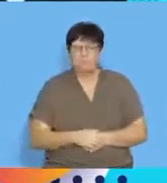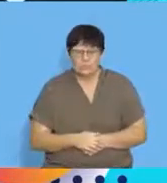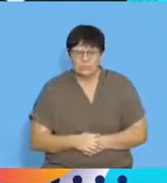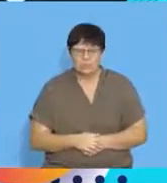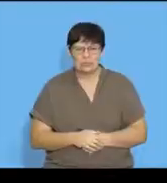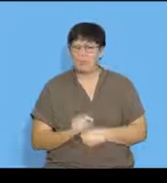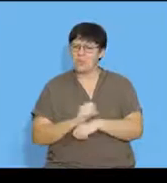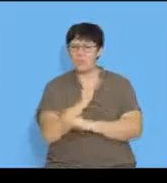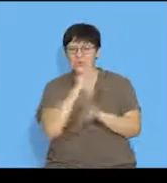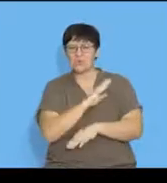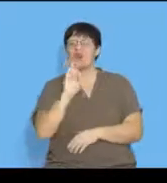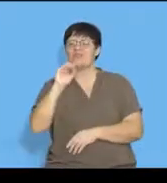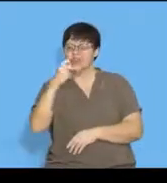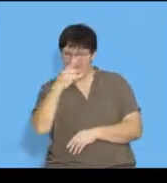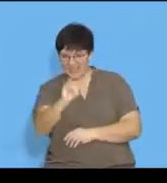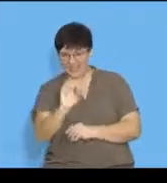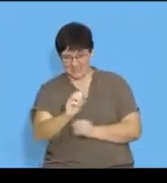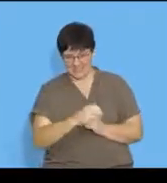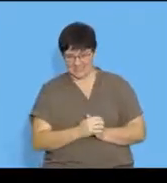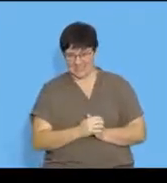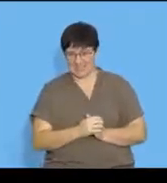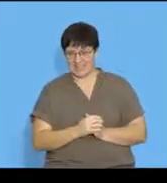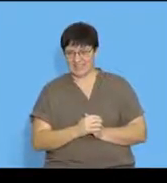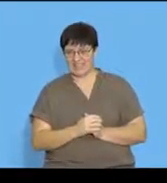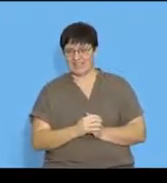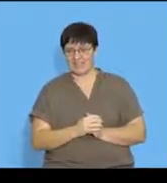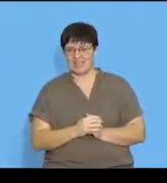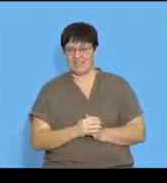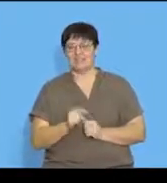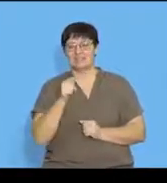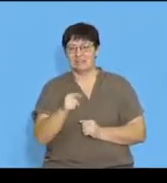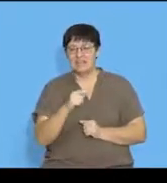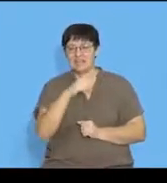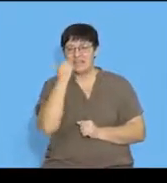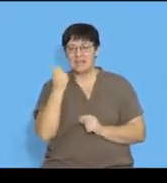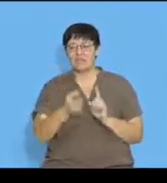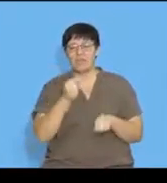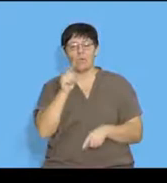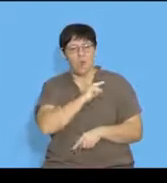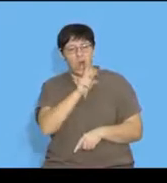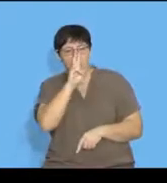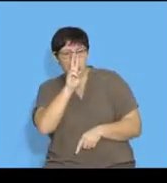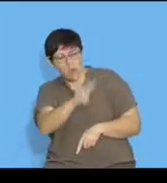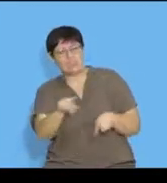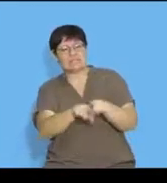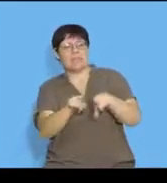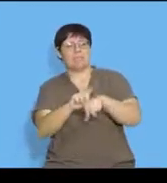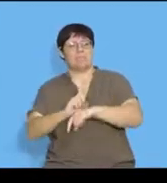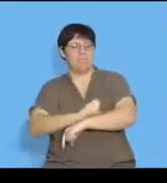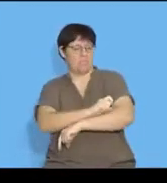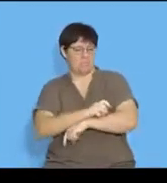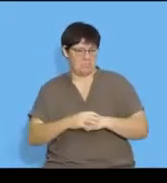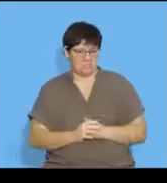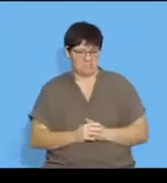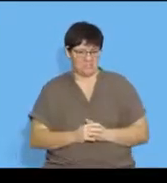a fungus. Now, if you have a look, all right, it gets its name from it looks like a worm. All right, it's a